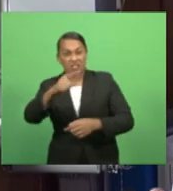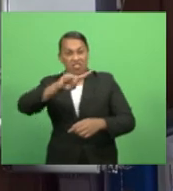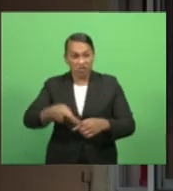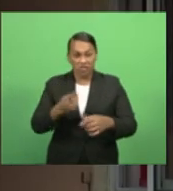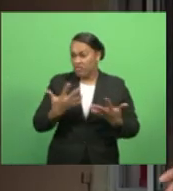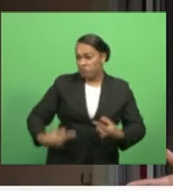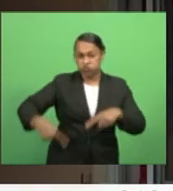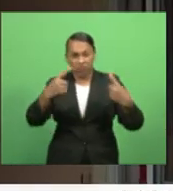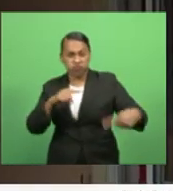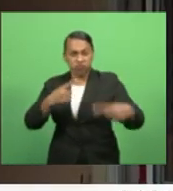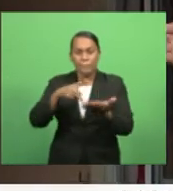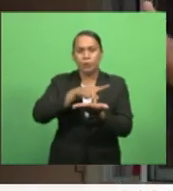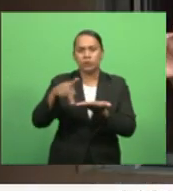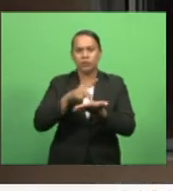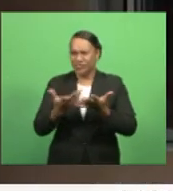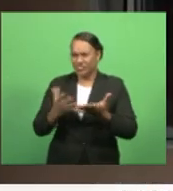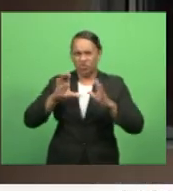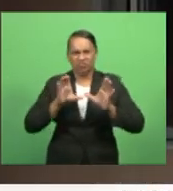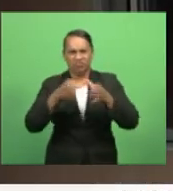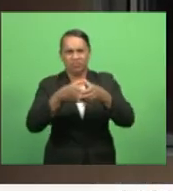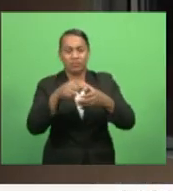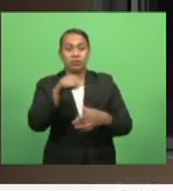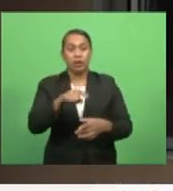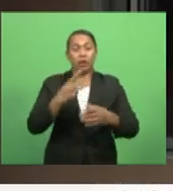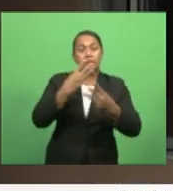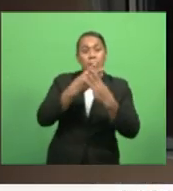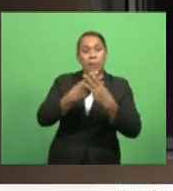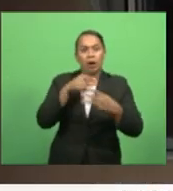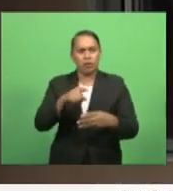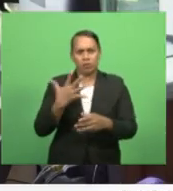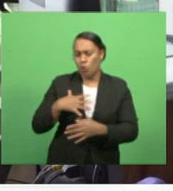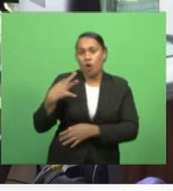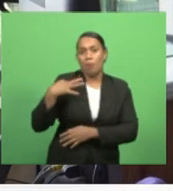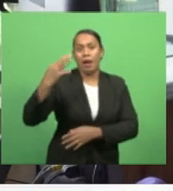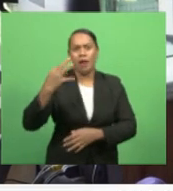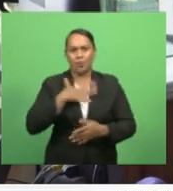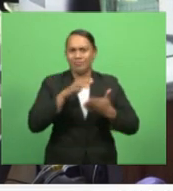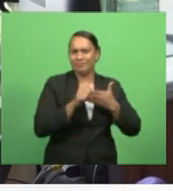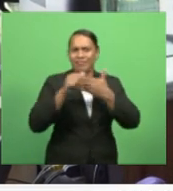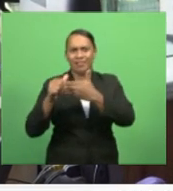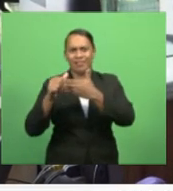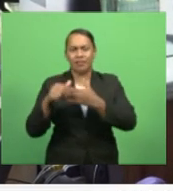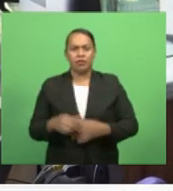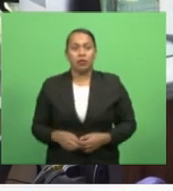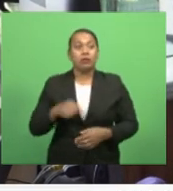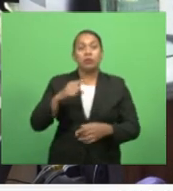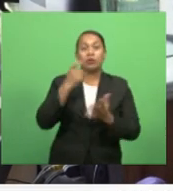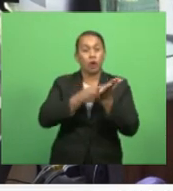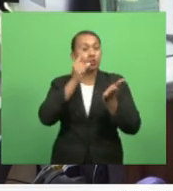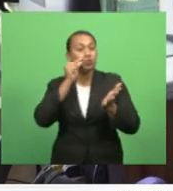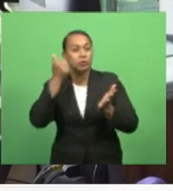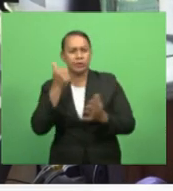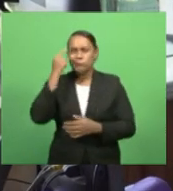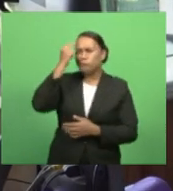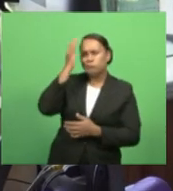the party. And as the party prepares to receive applications for a new leader, Rambuka is wary of what any change could mean for